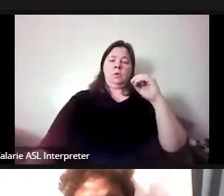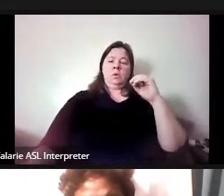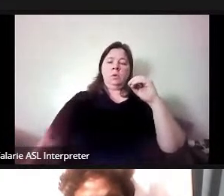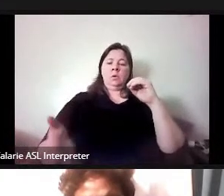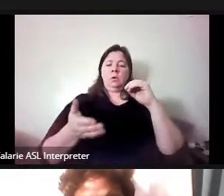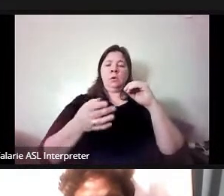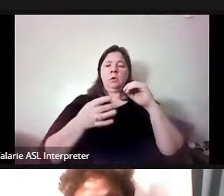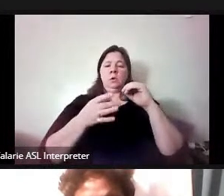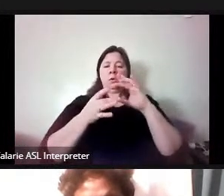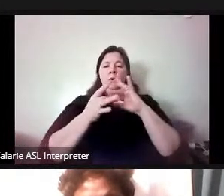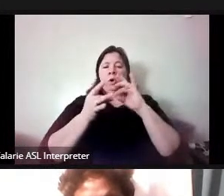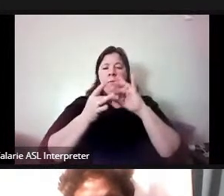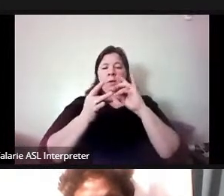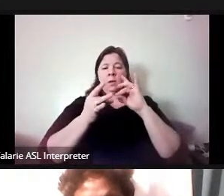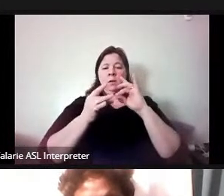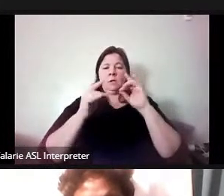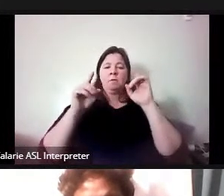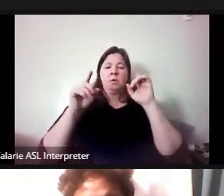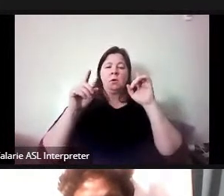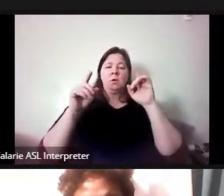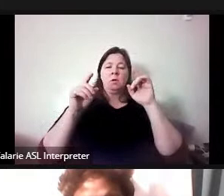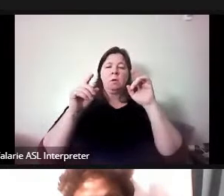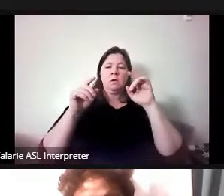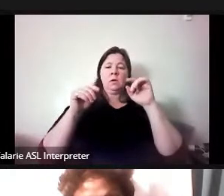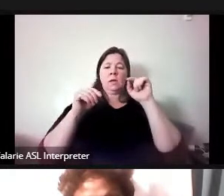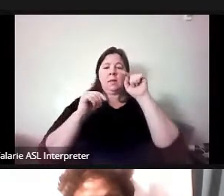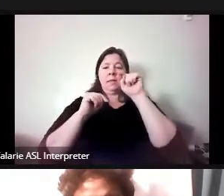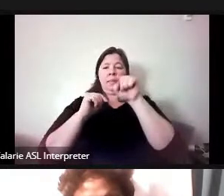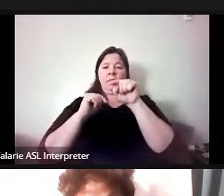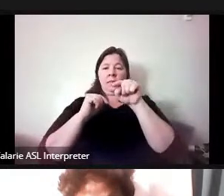commend the host of this webinar.